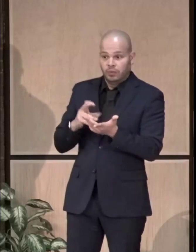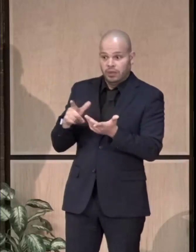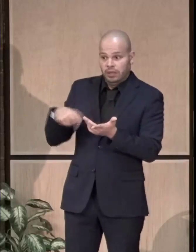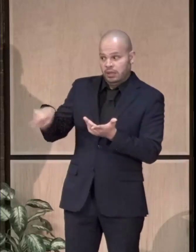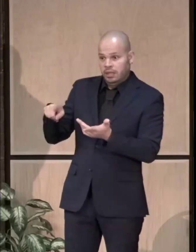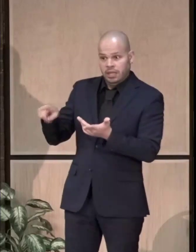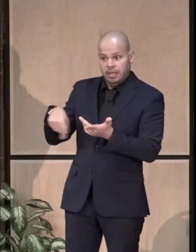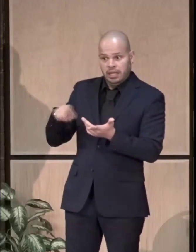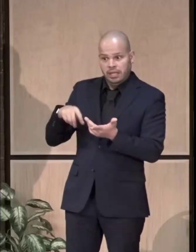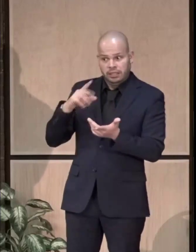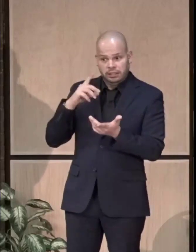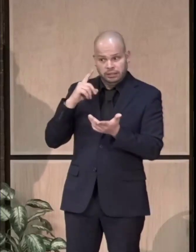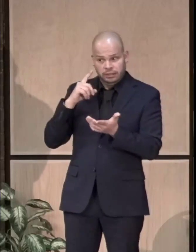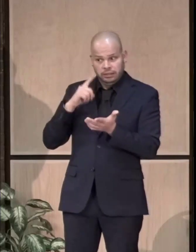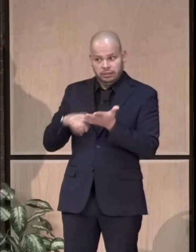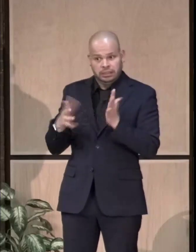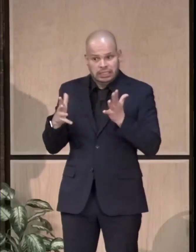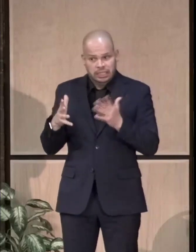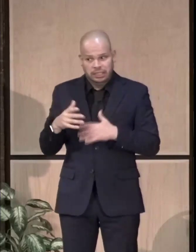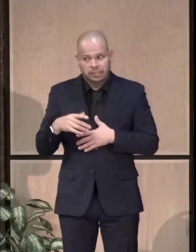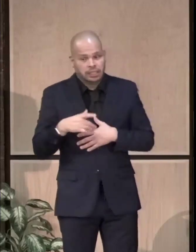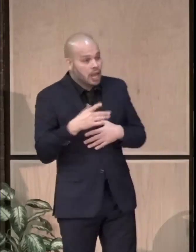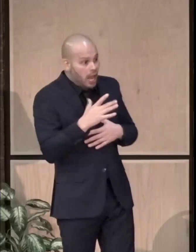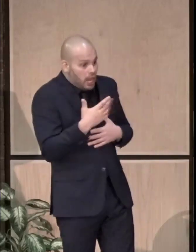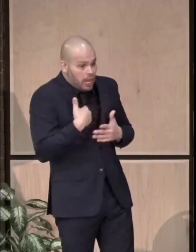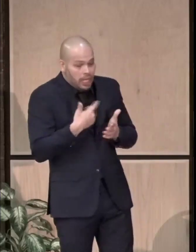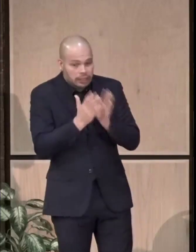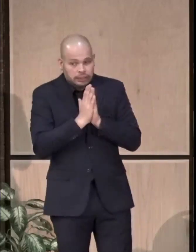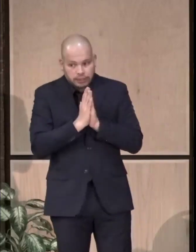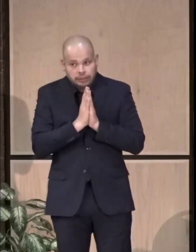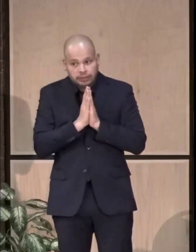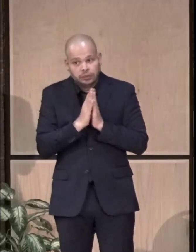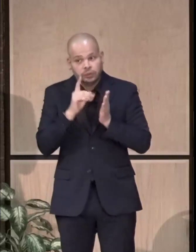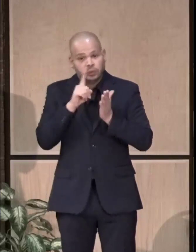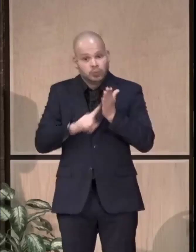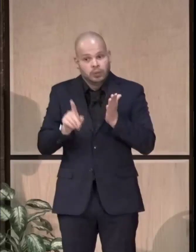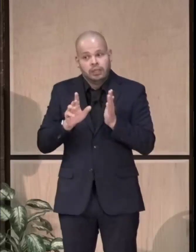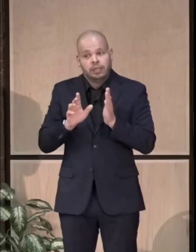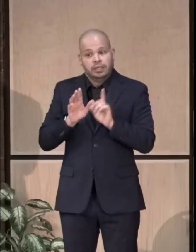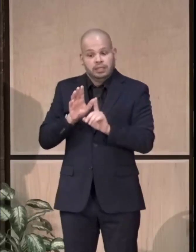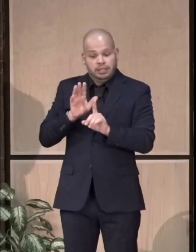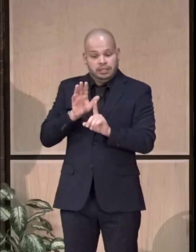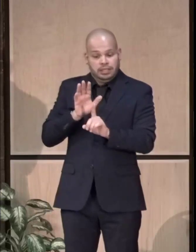to do a check well-being, whatever, what that entails is up to them and their policy and how they want to handle it.